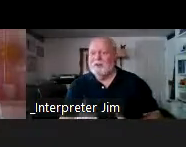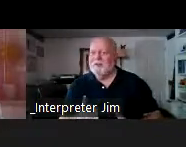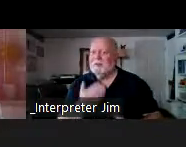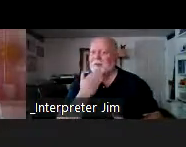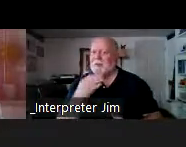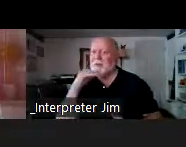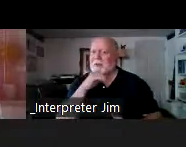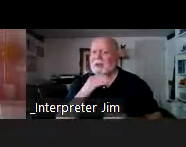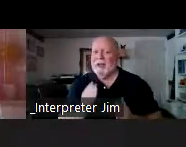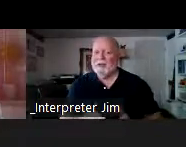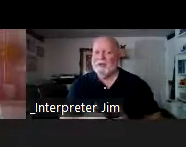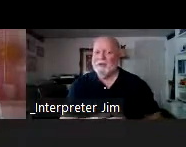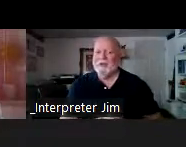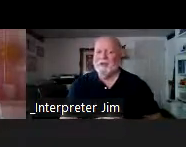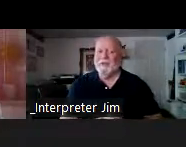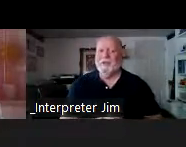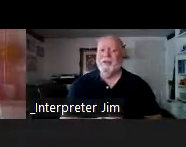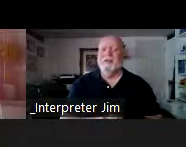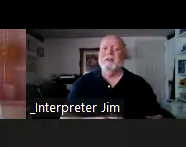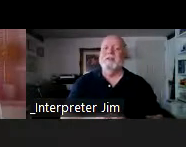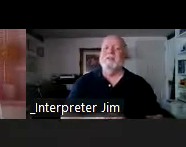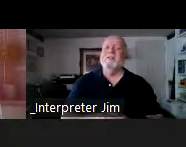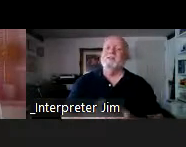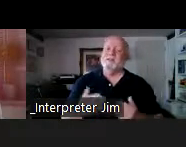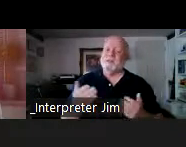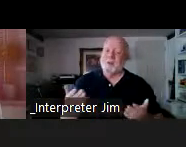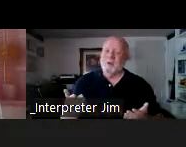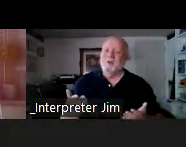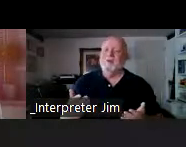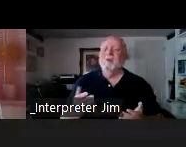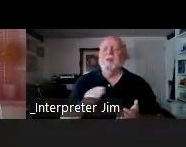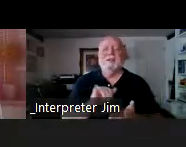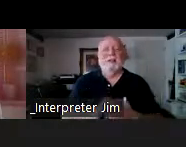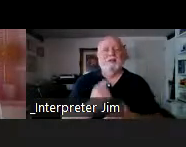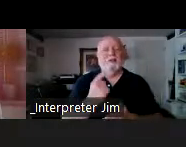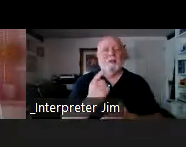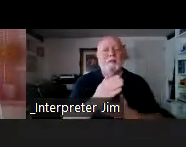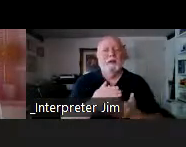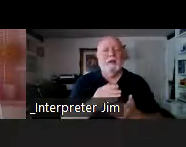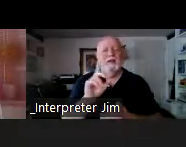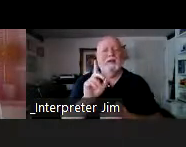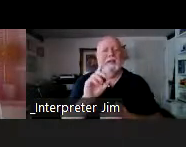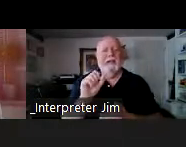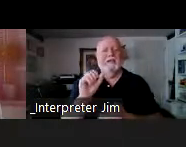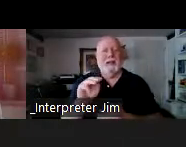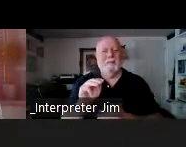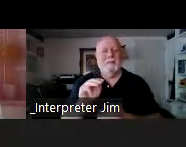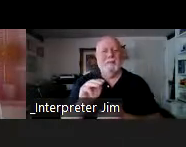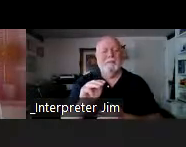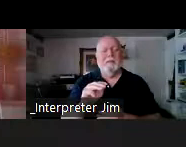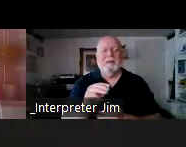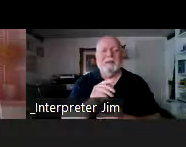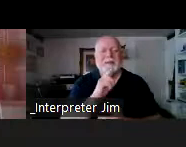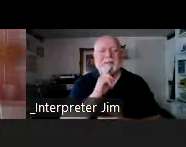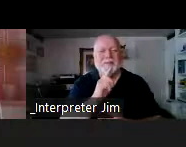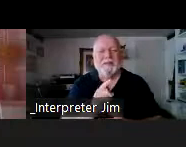less necessary now. And I would say this is the one criteria in the DSM that's the most damaging when I talk to folks